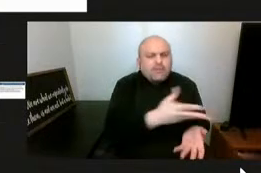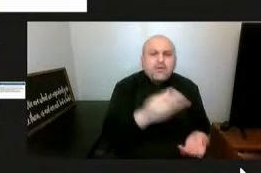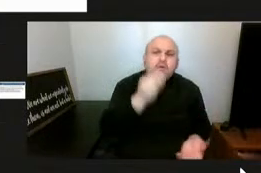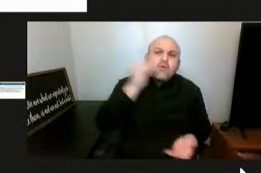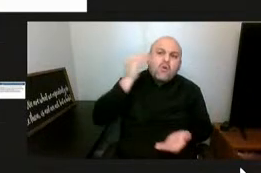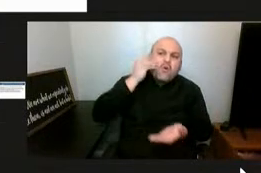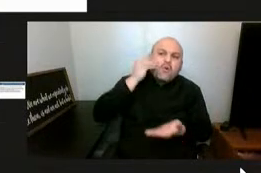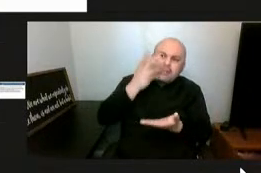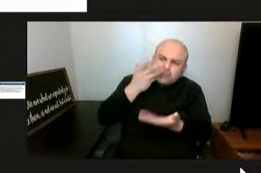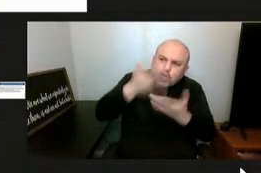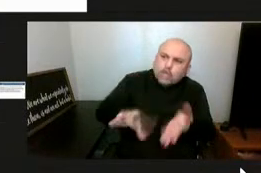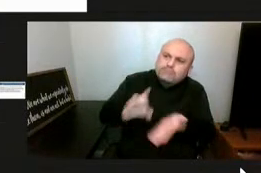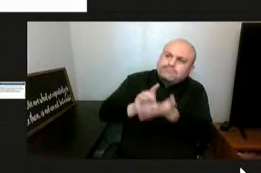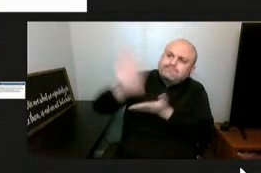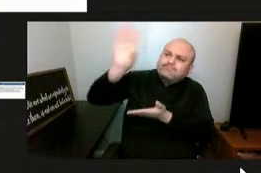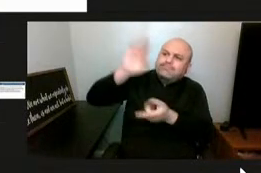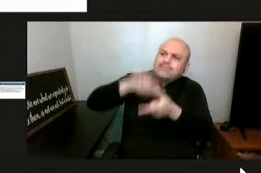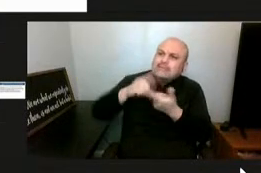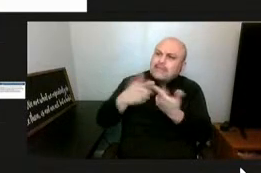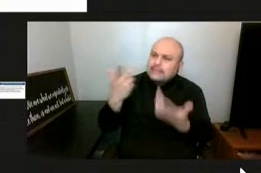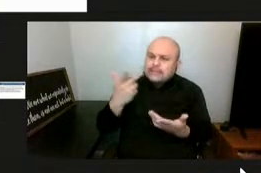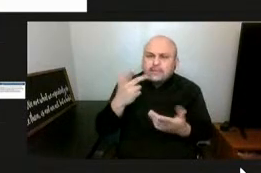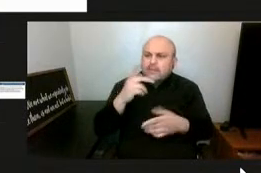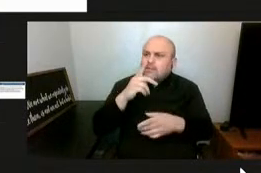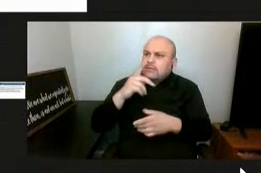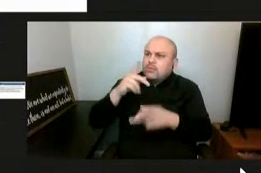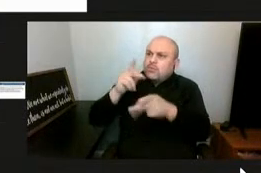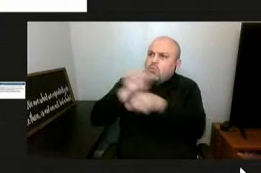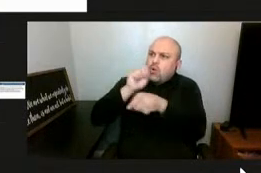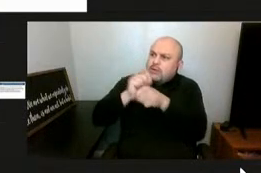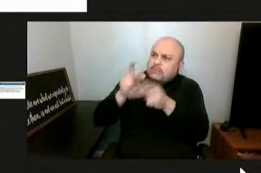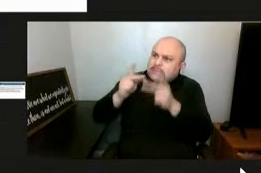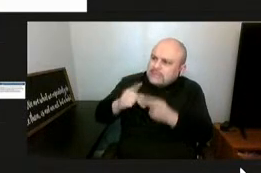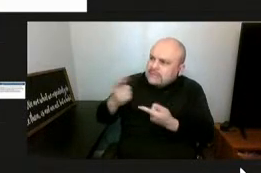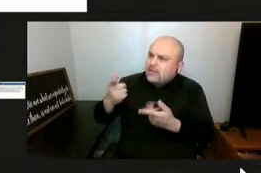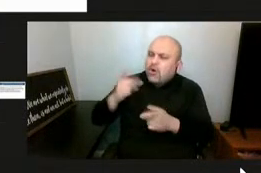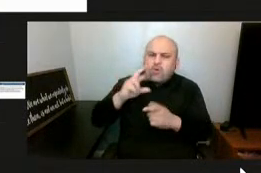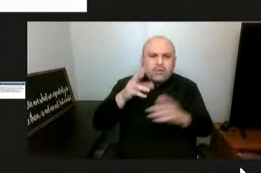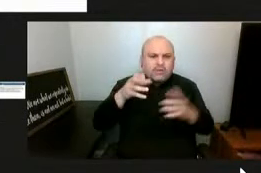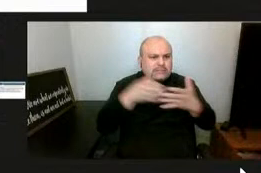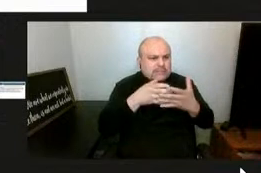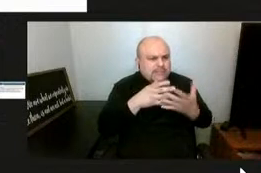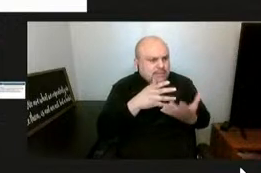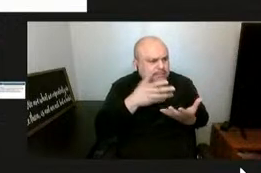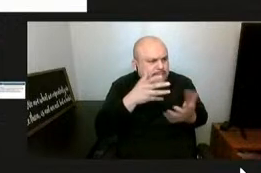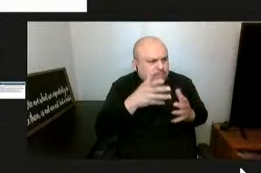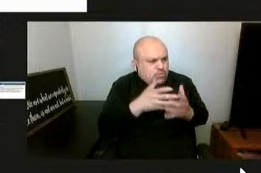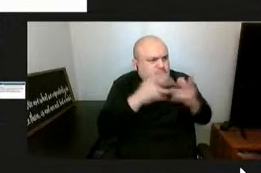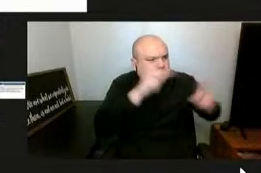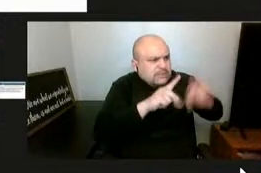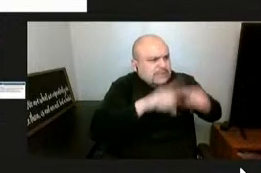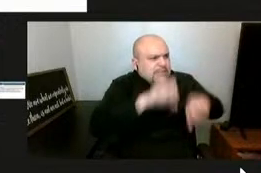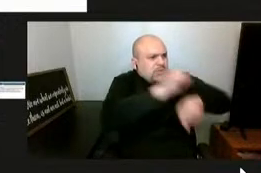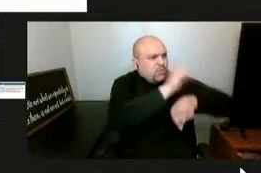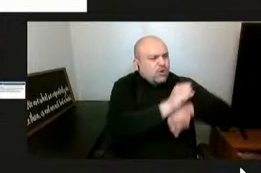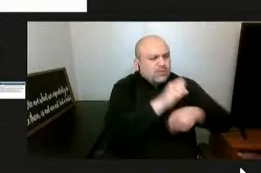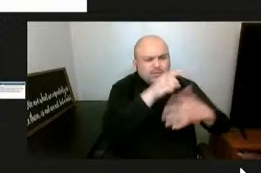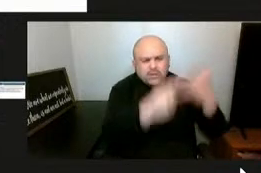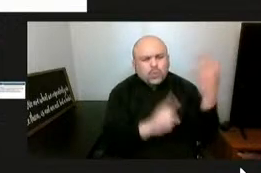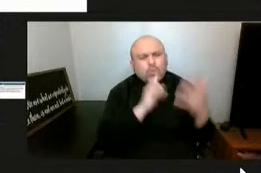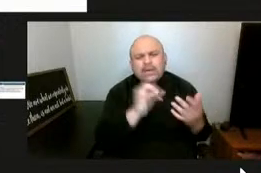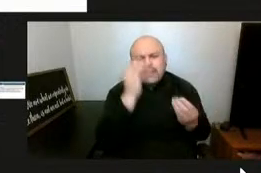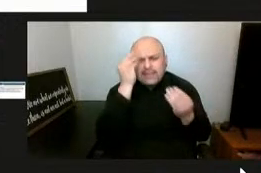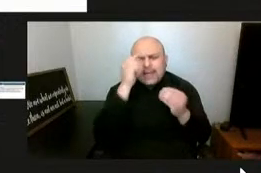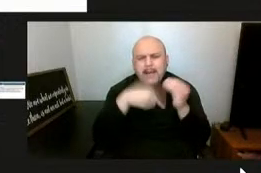in a home that with poor conditions or in crowded conditions, right? And to really thinking about how